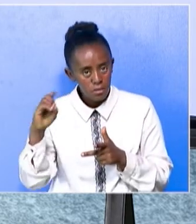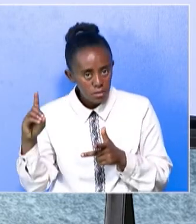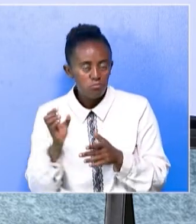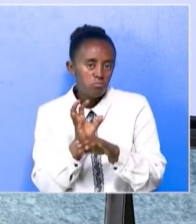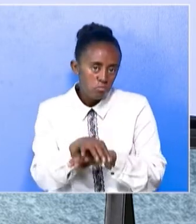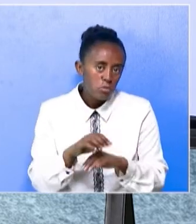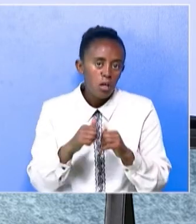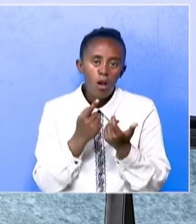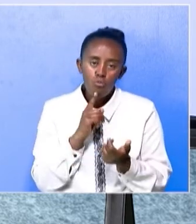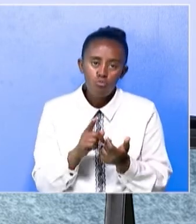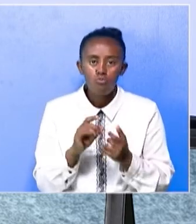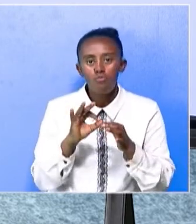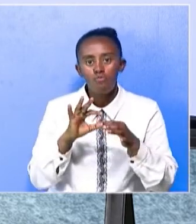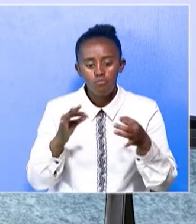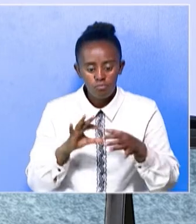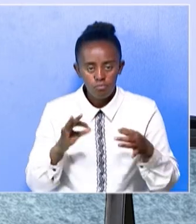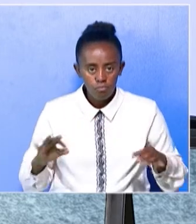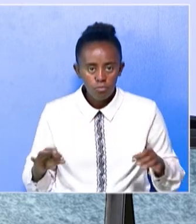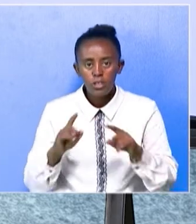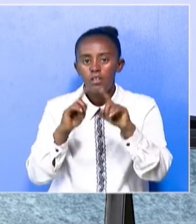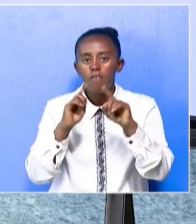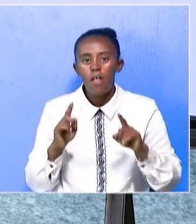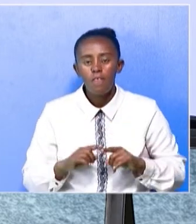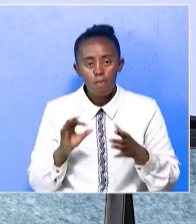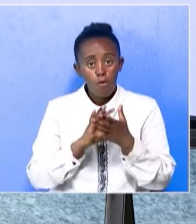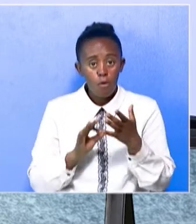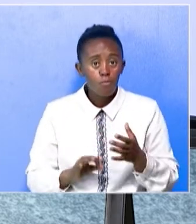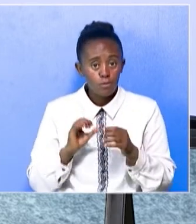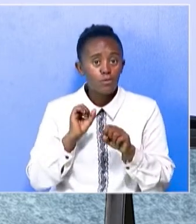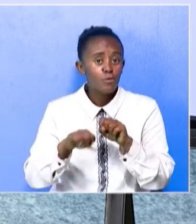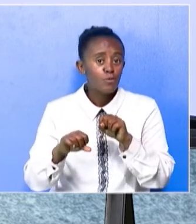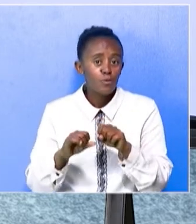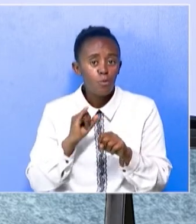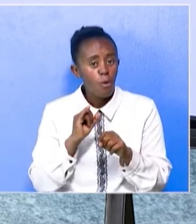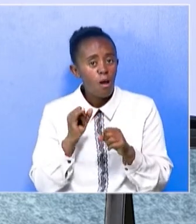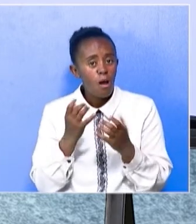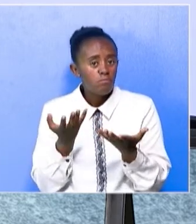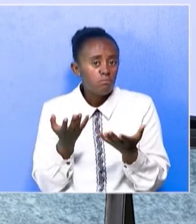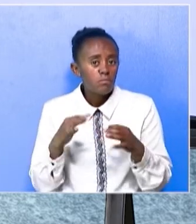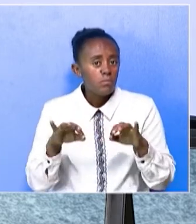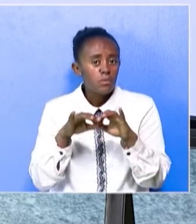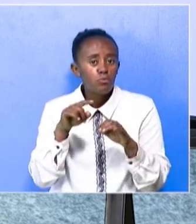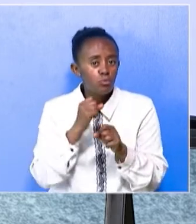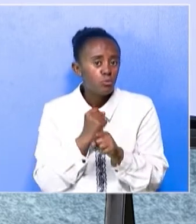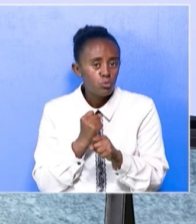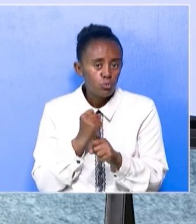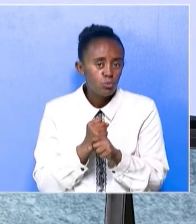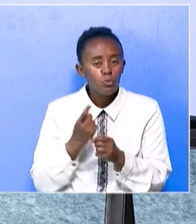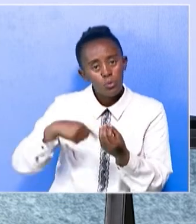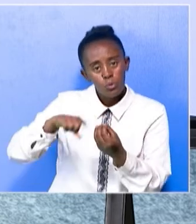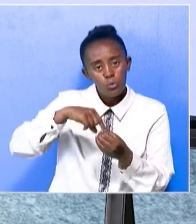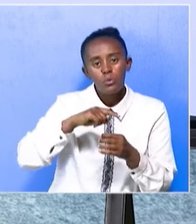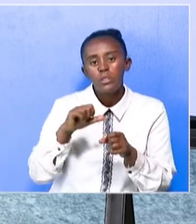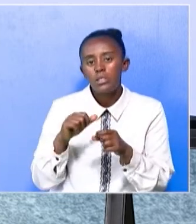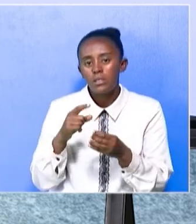form interrupted actions with different forms? So I need you to do some activities regarding this